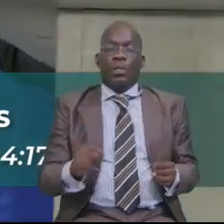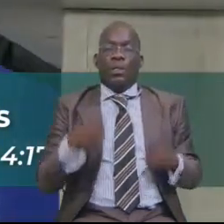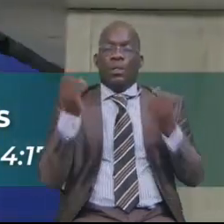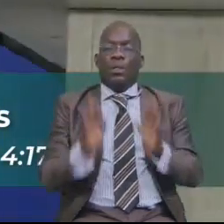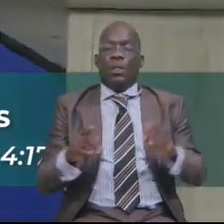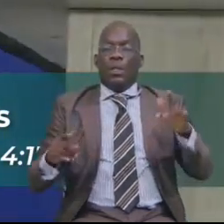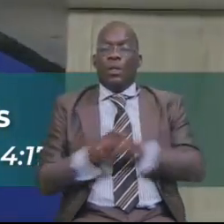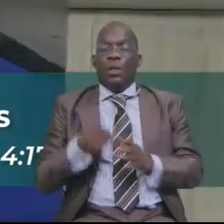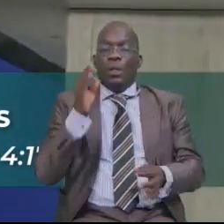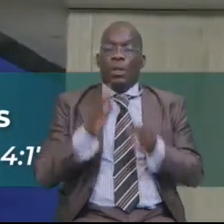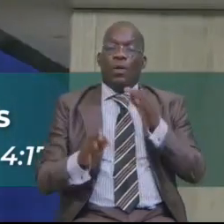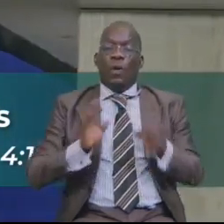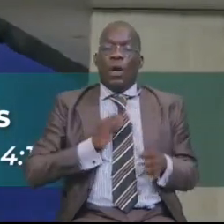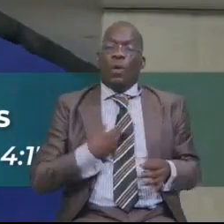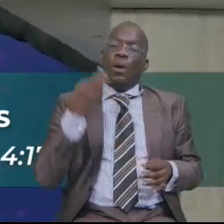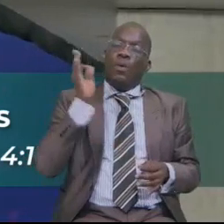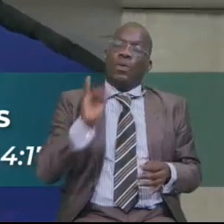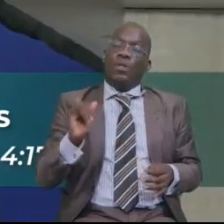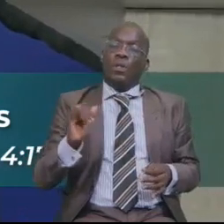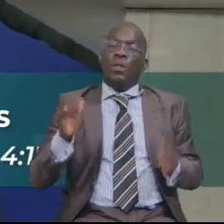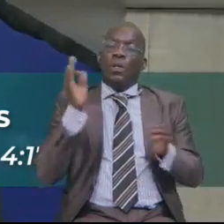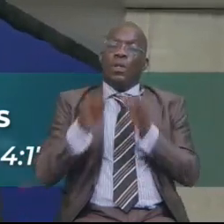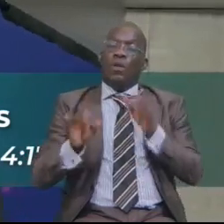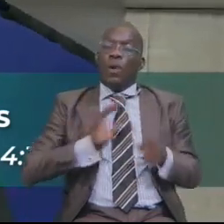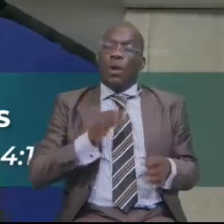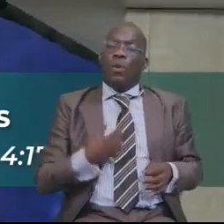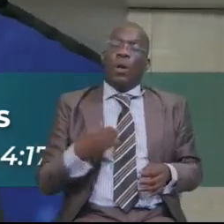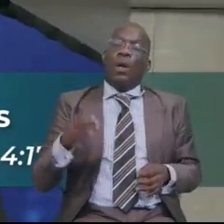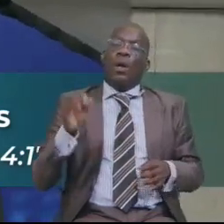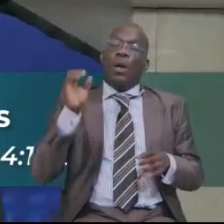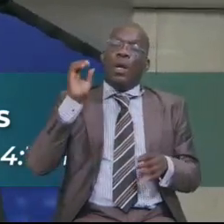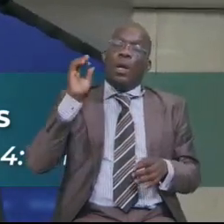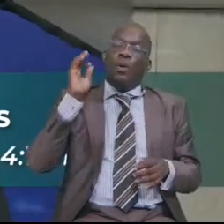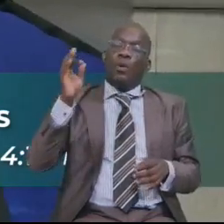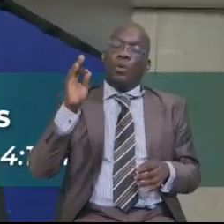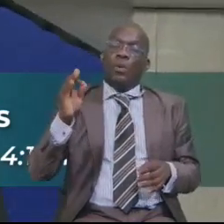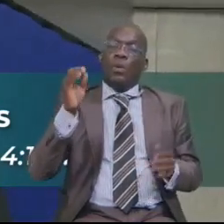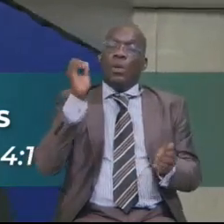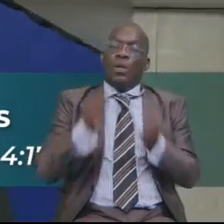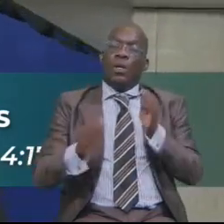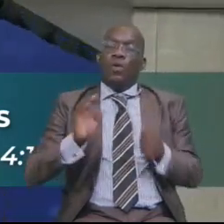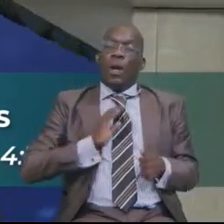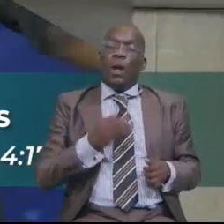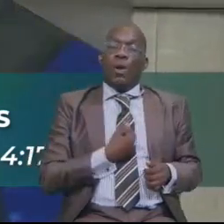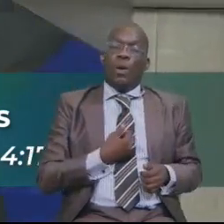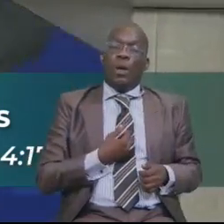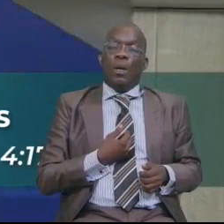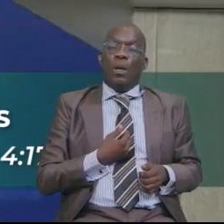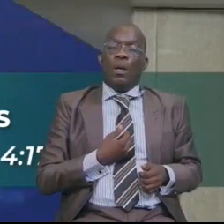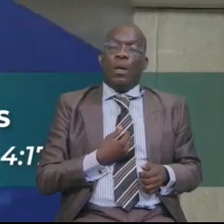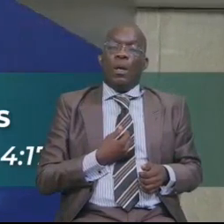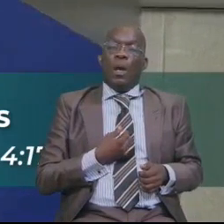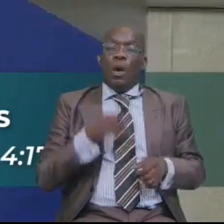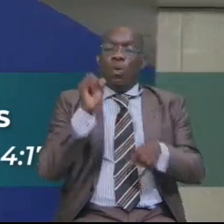If our ministration, if our evangelism, if our pastoral ministry